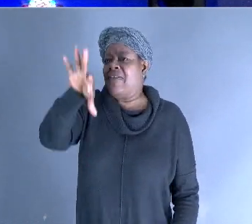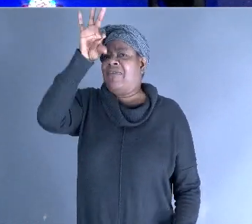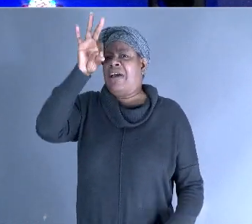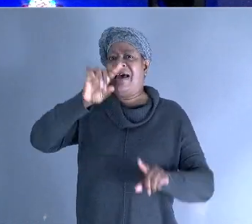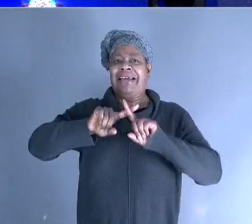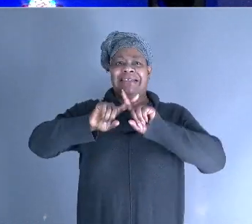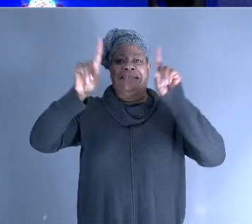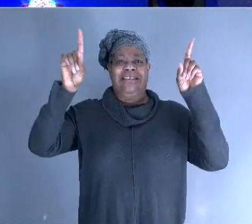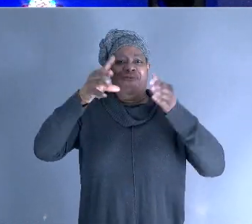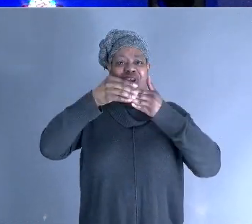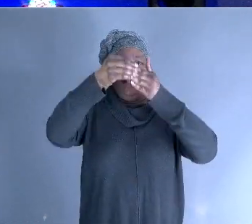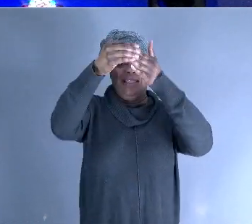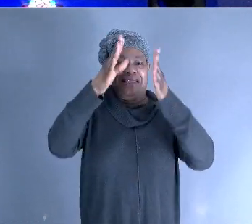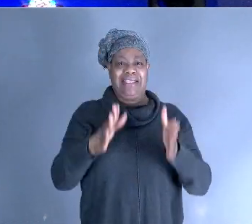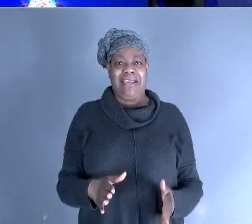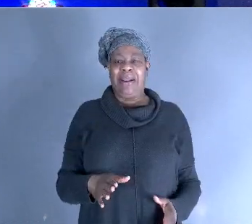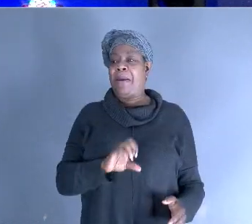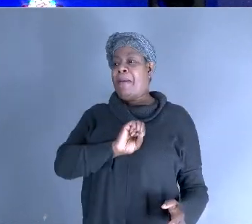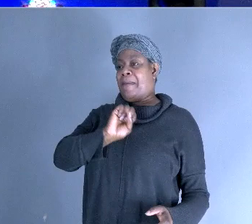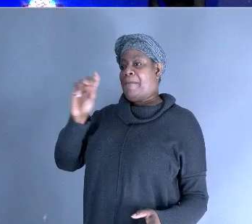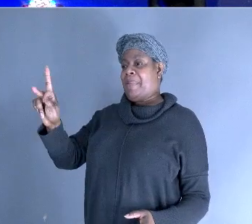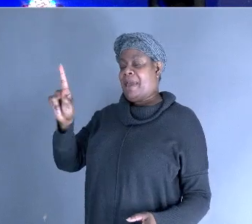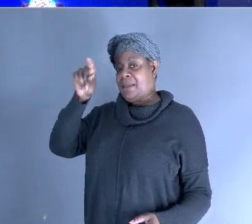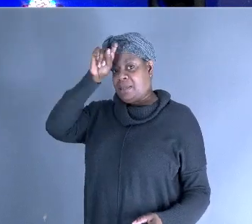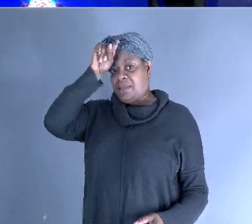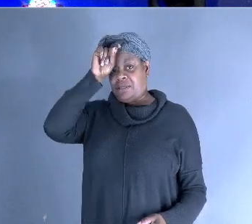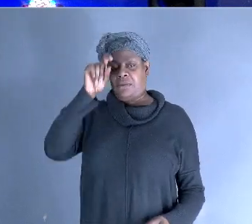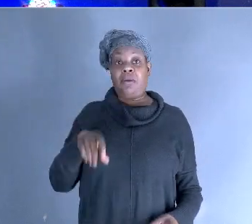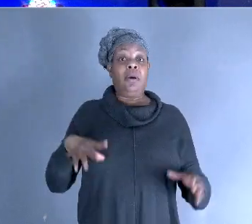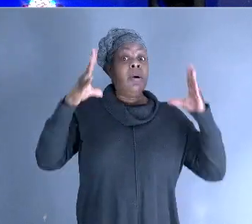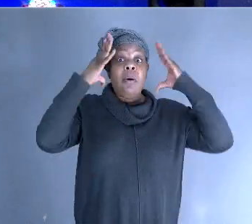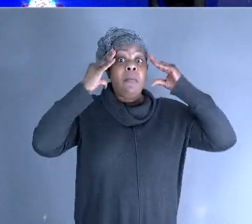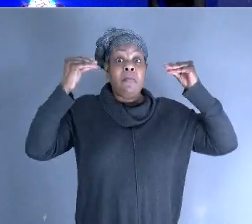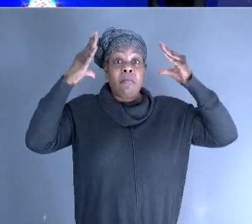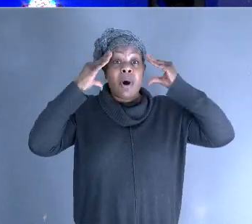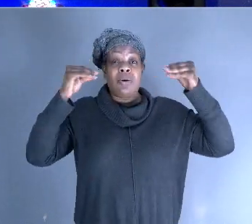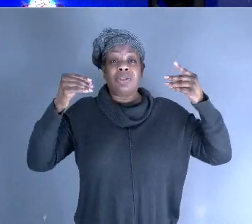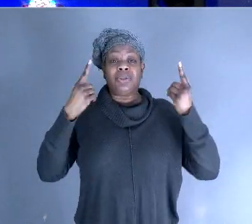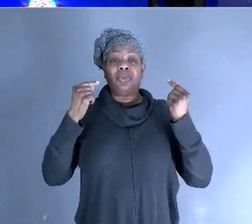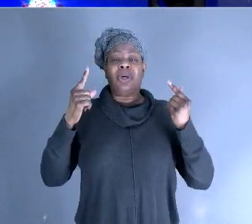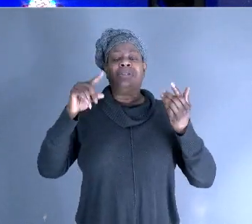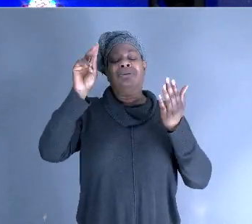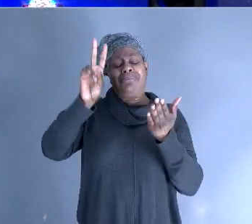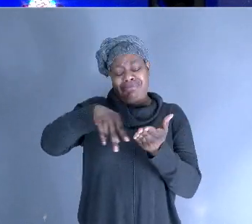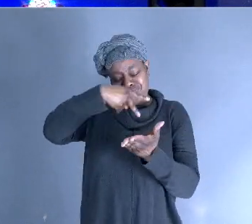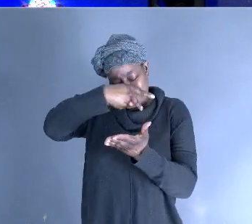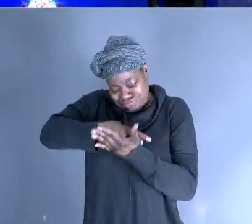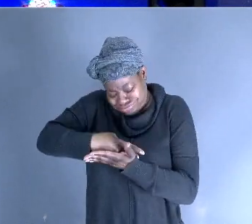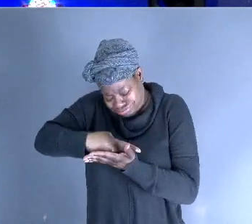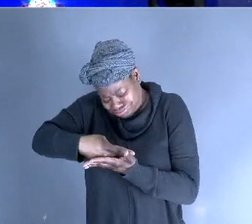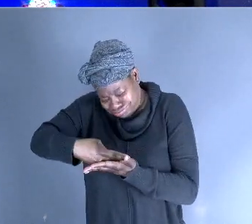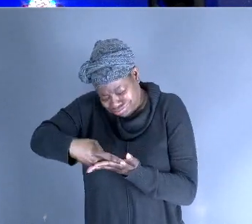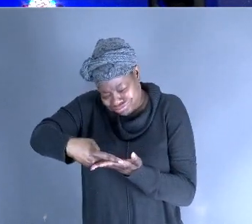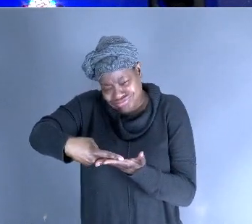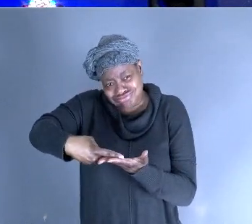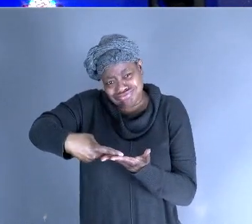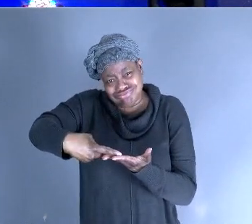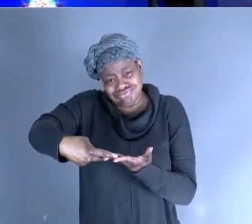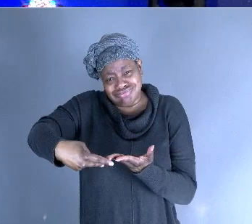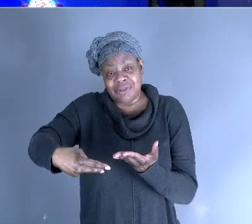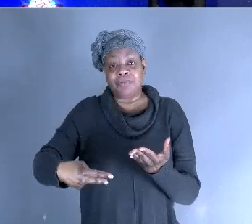go back to Egypt. Then Moses fell face down in the front of the whole assembly that gathered there. And then